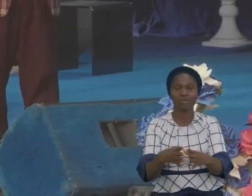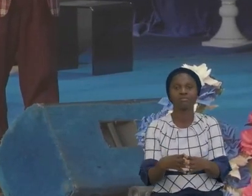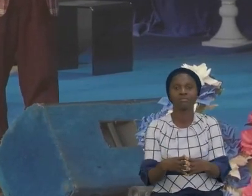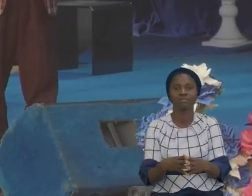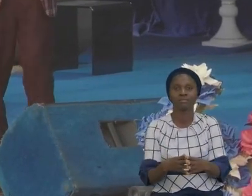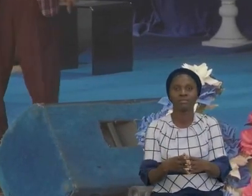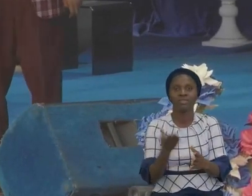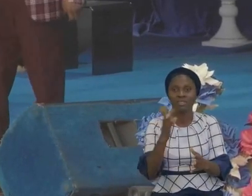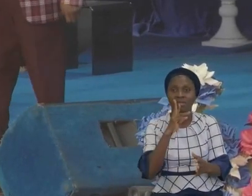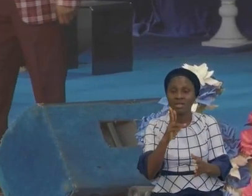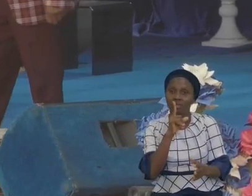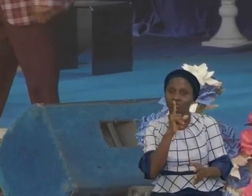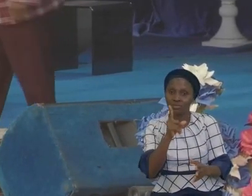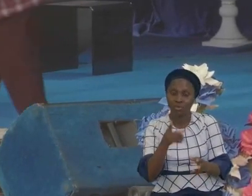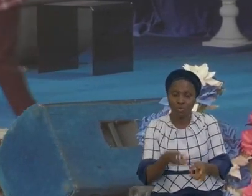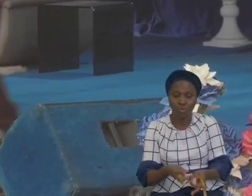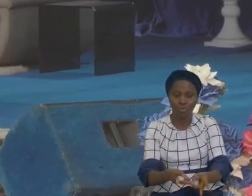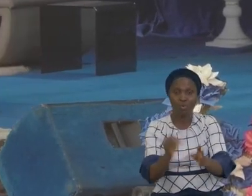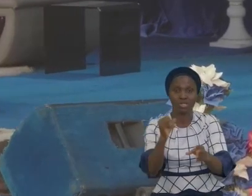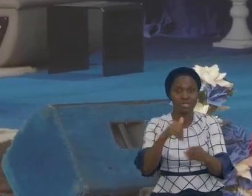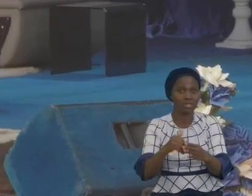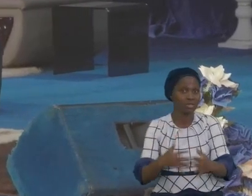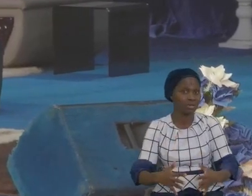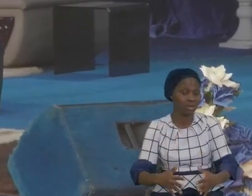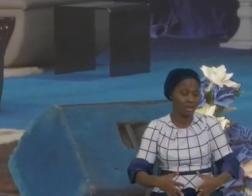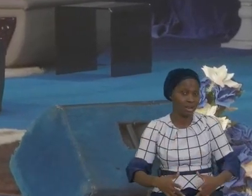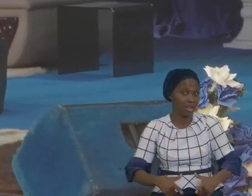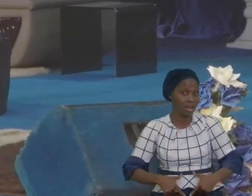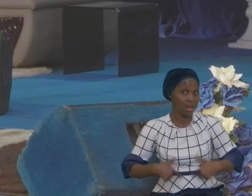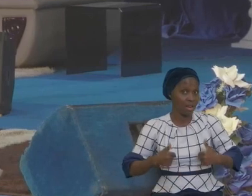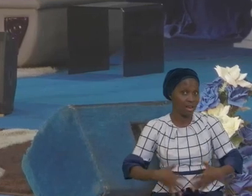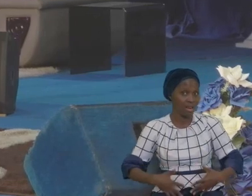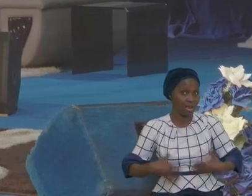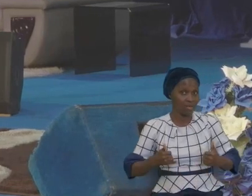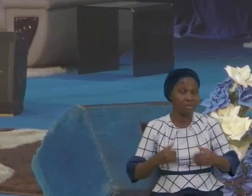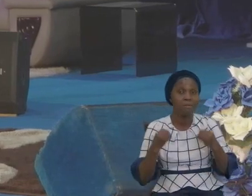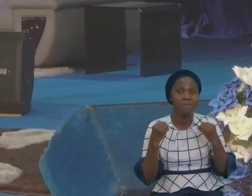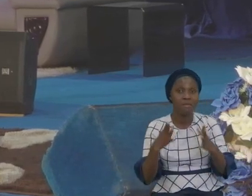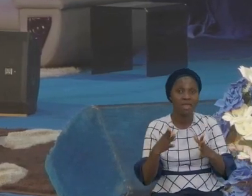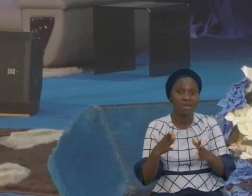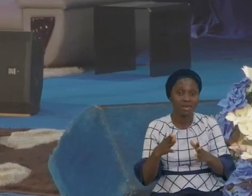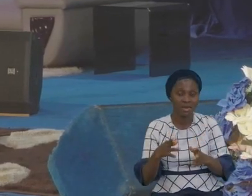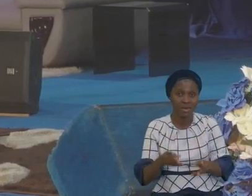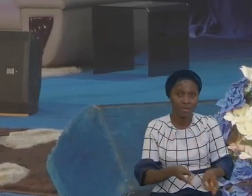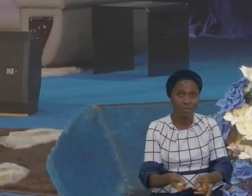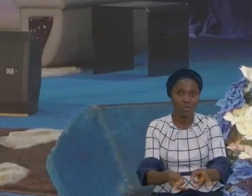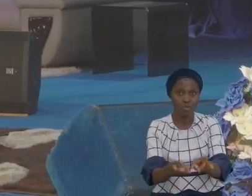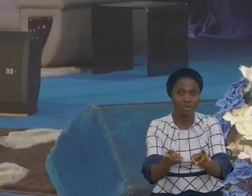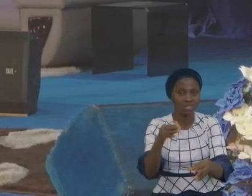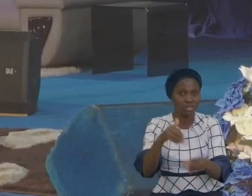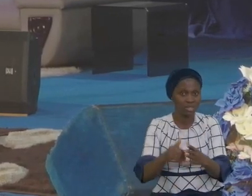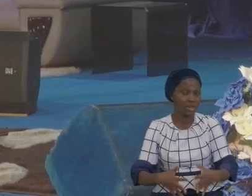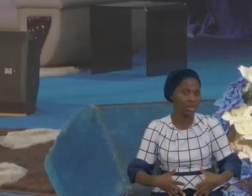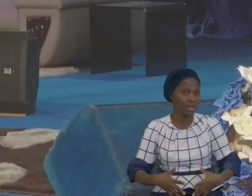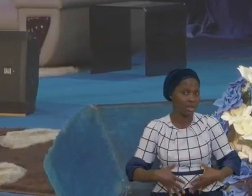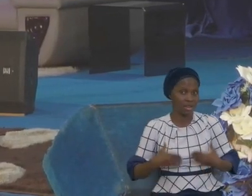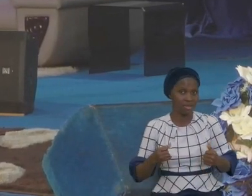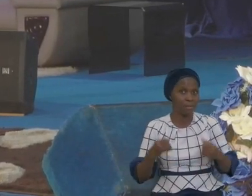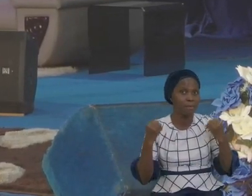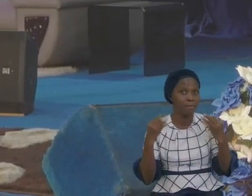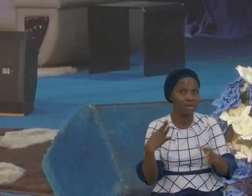life. And many of those paths, they lead to despair, to the dungeon.